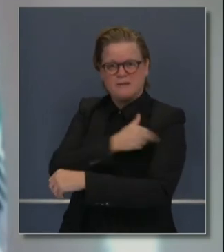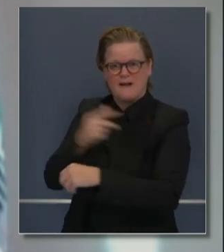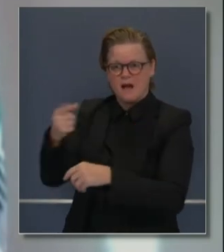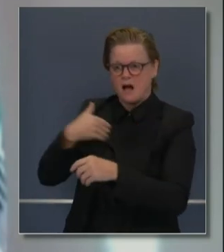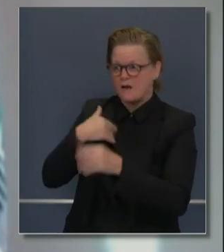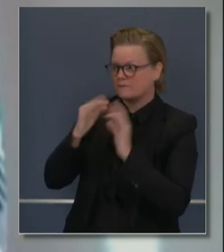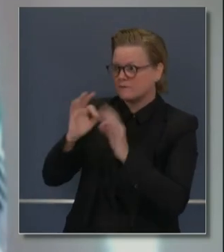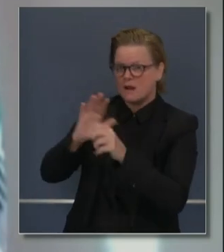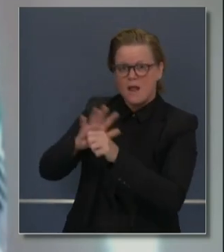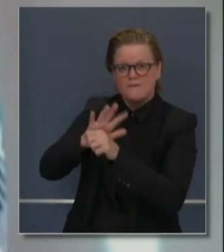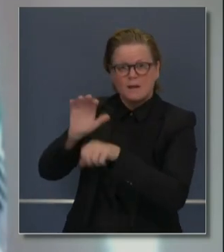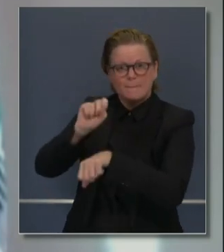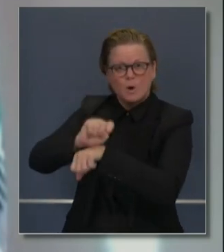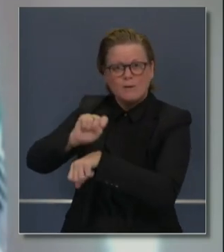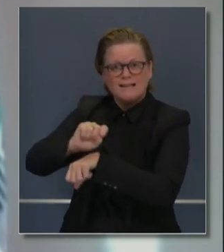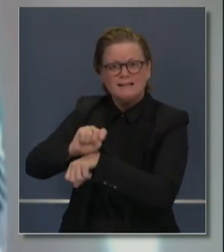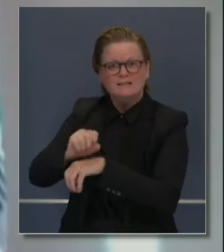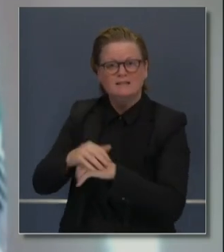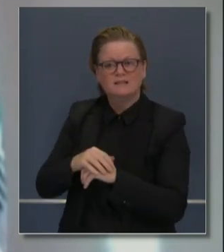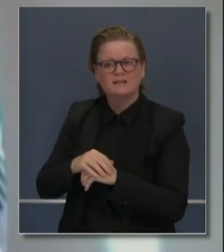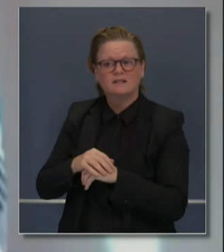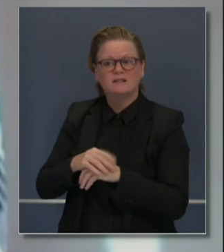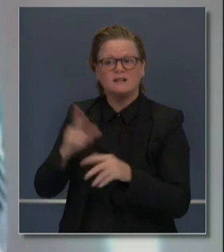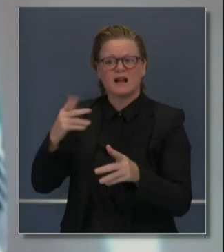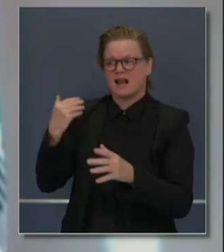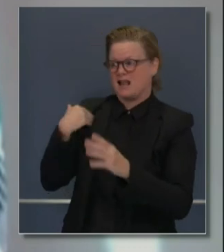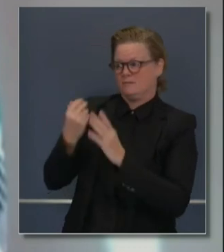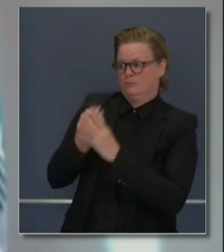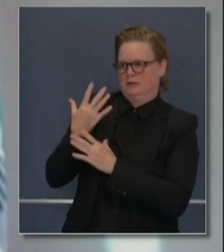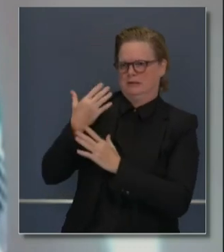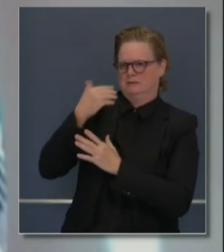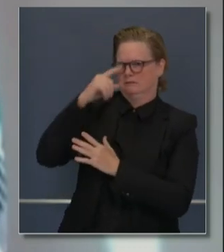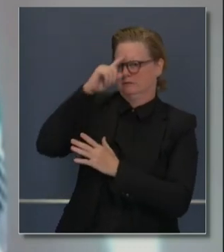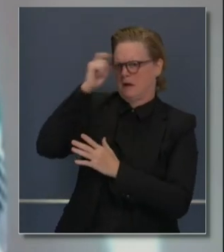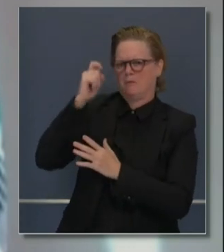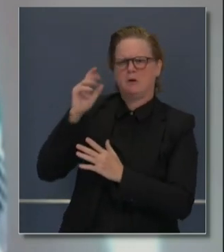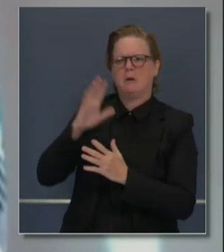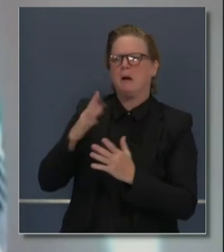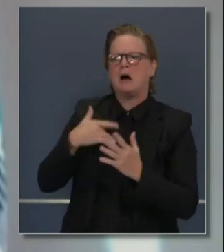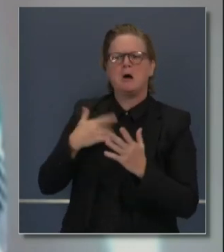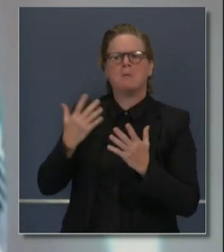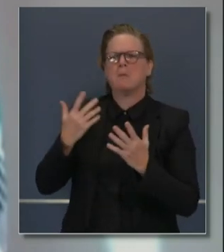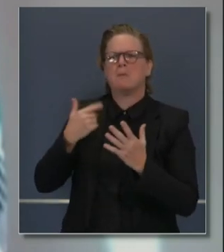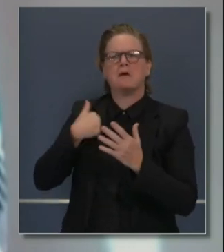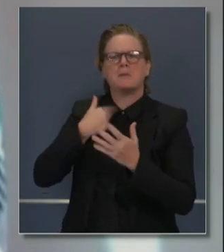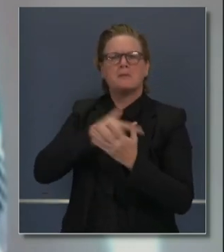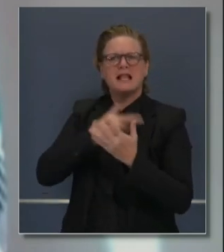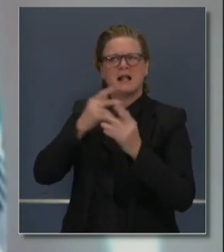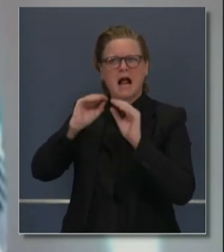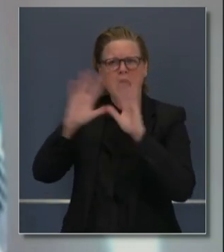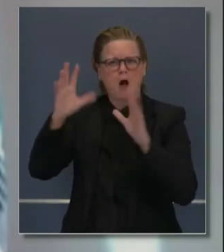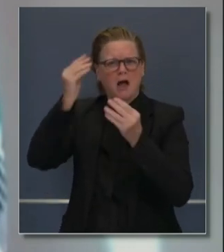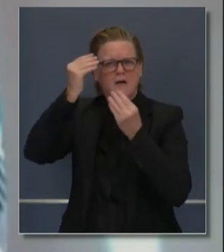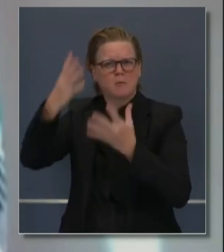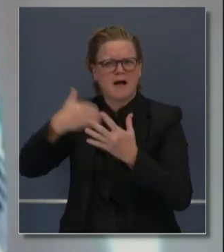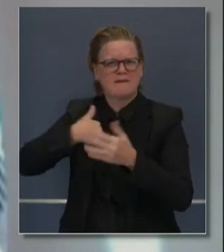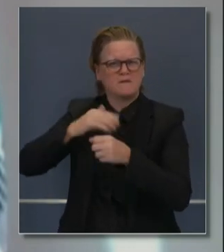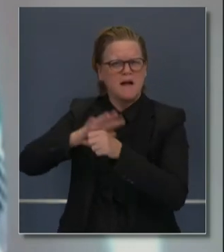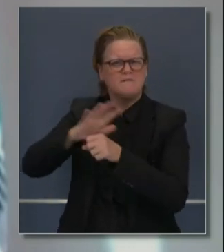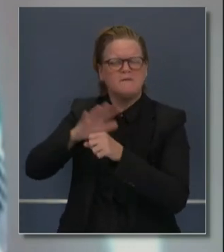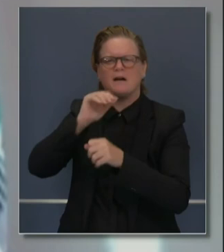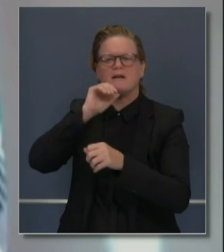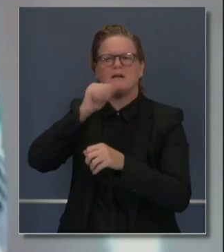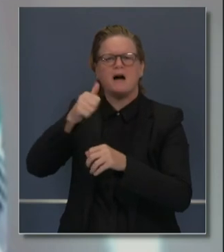spring and summer, we didn't know as much about what our situation was going to be like. We certainly put into